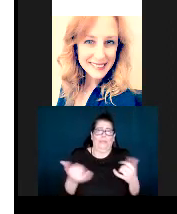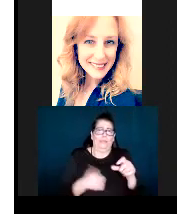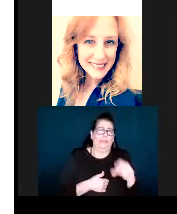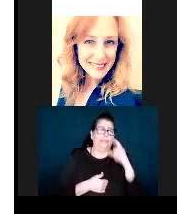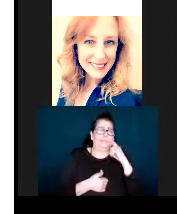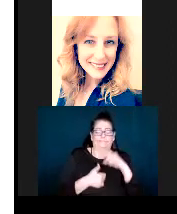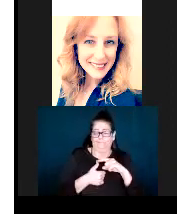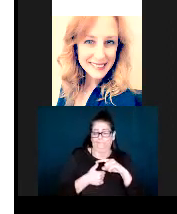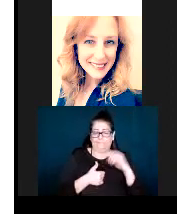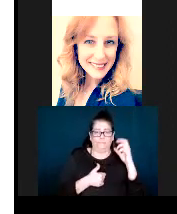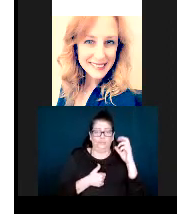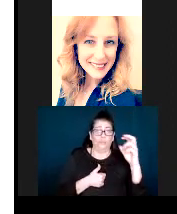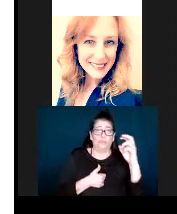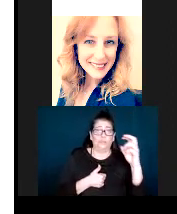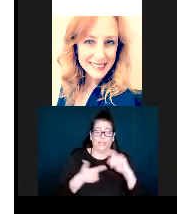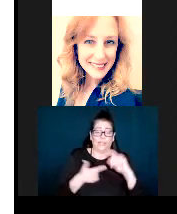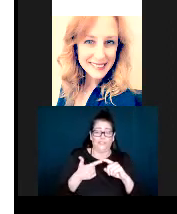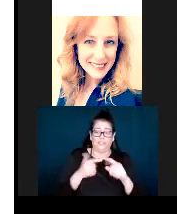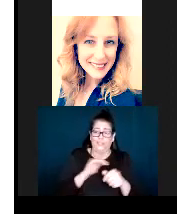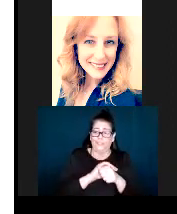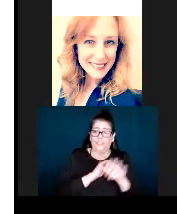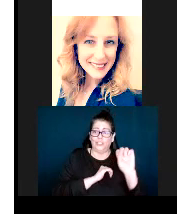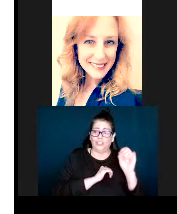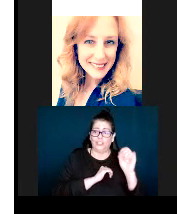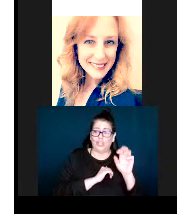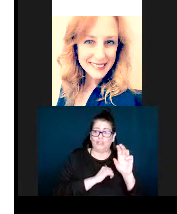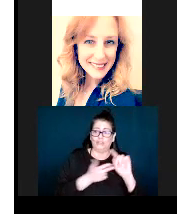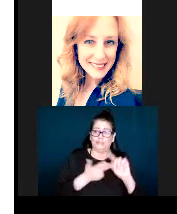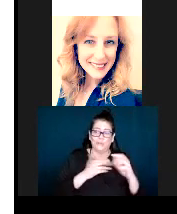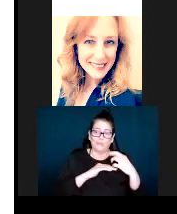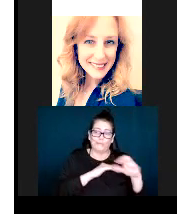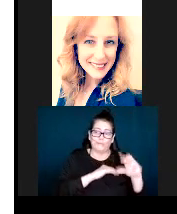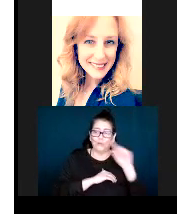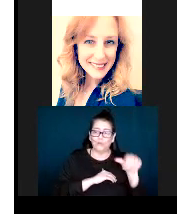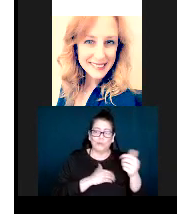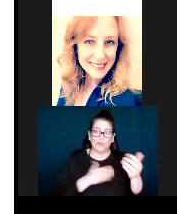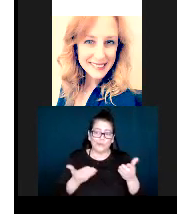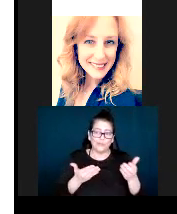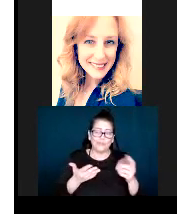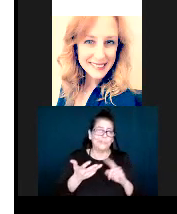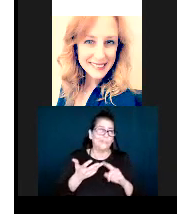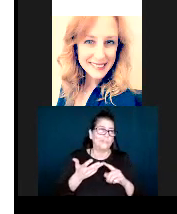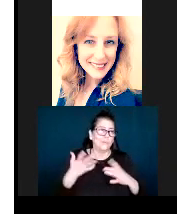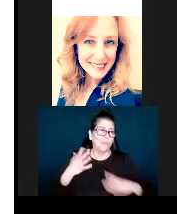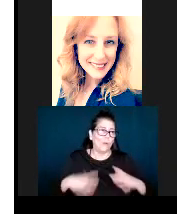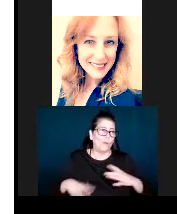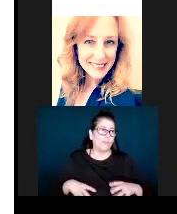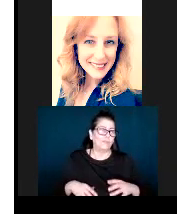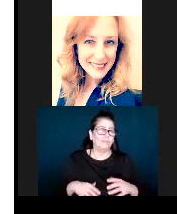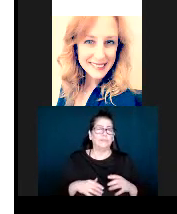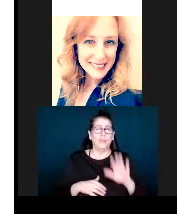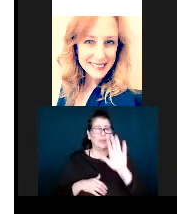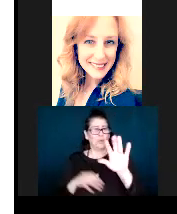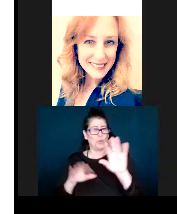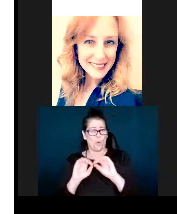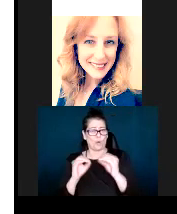transportation, shelter, referrals to other services. They may need clothing. What does your organization provide, and